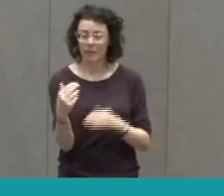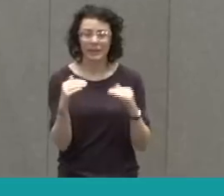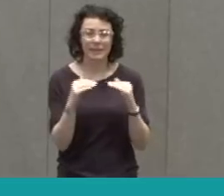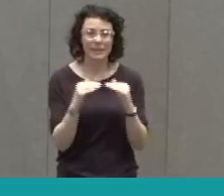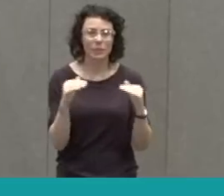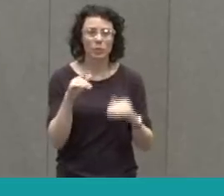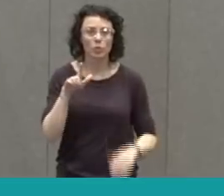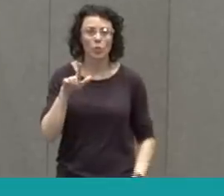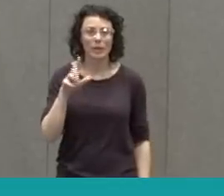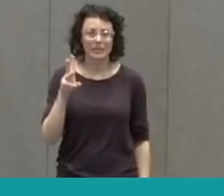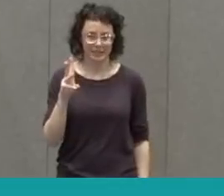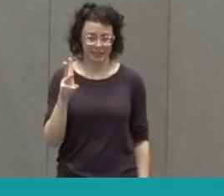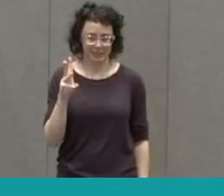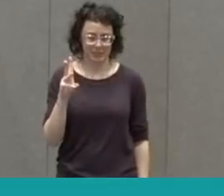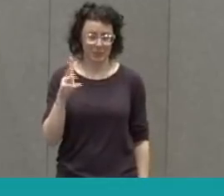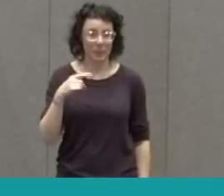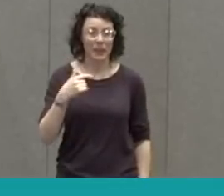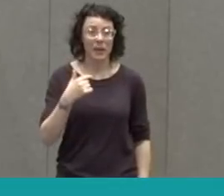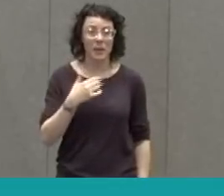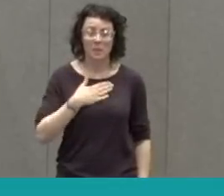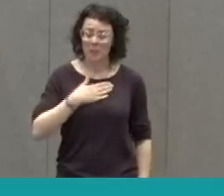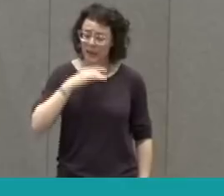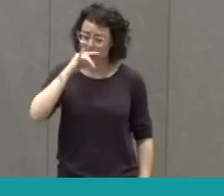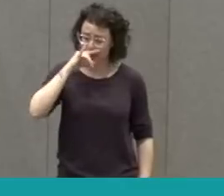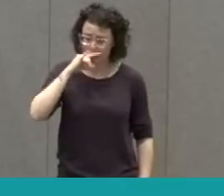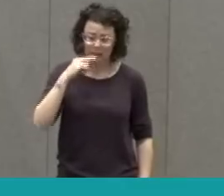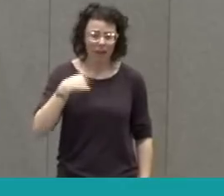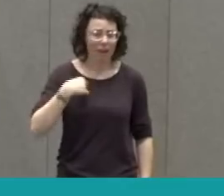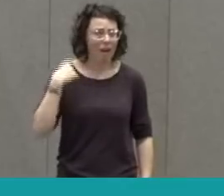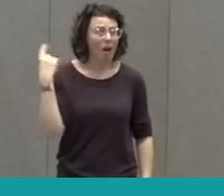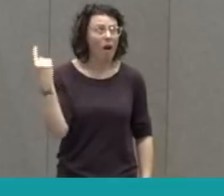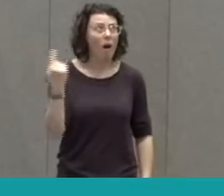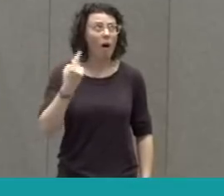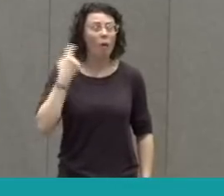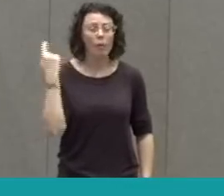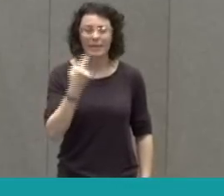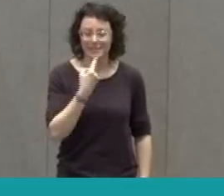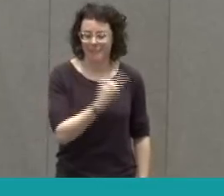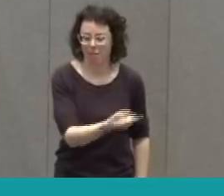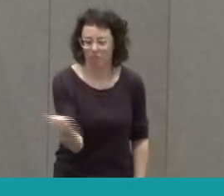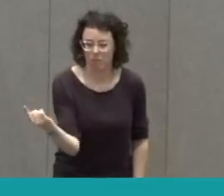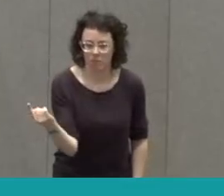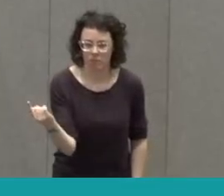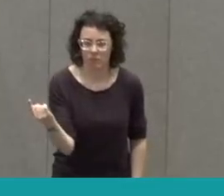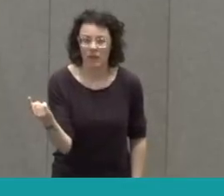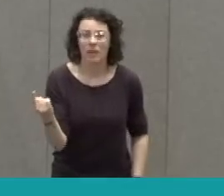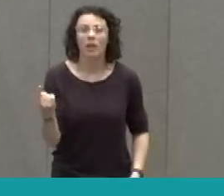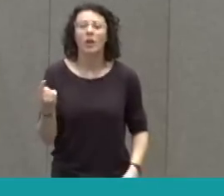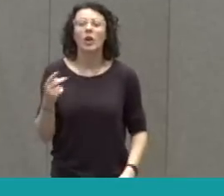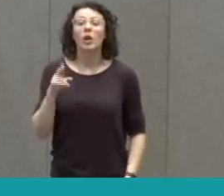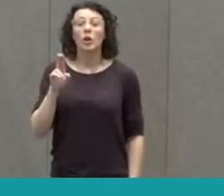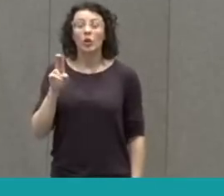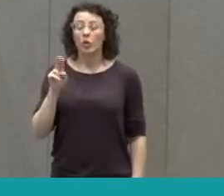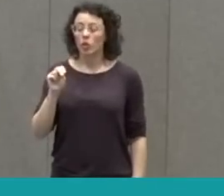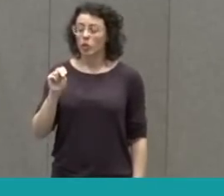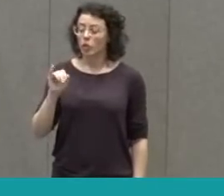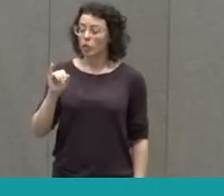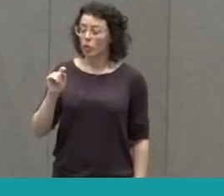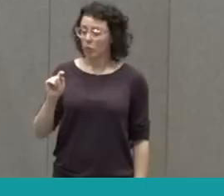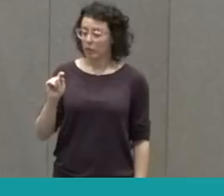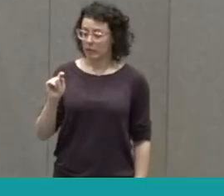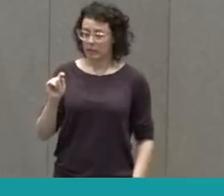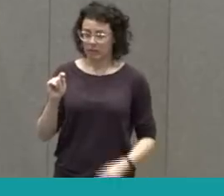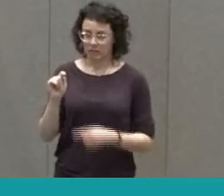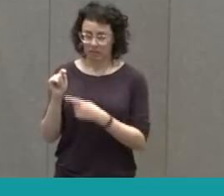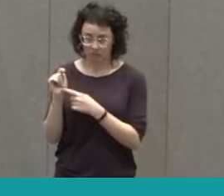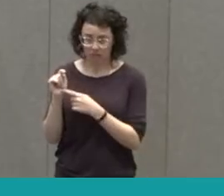And as I always tell my kiddos, we need to always put the units. What are you solving for?